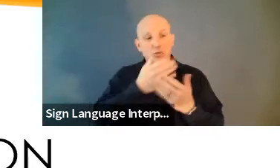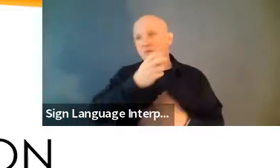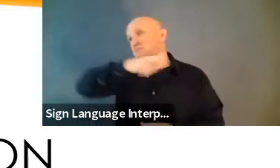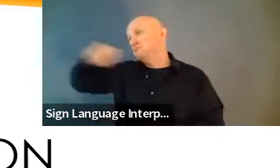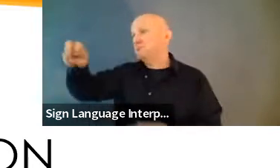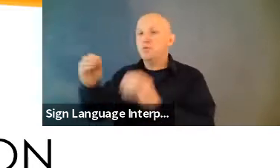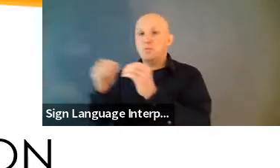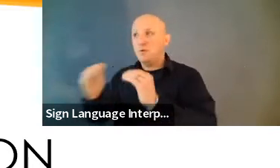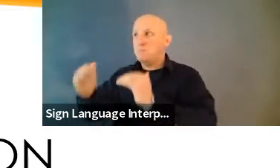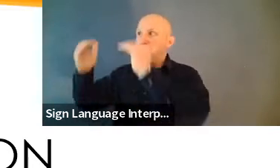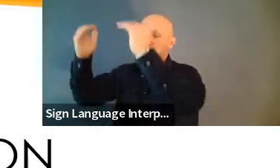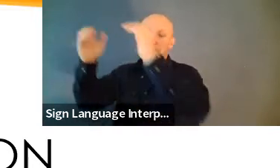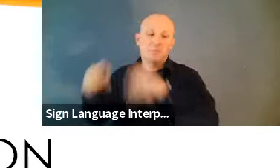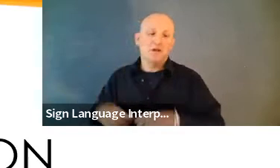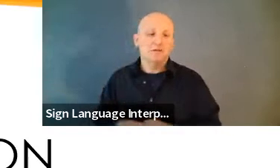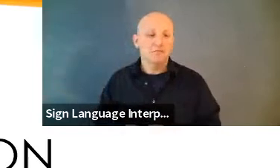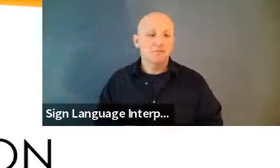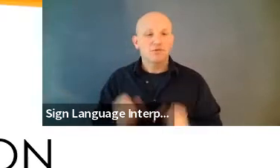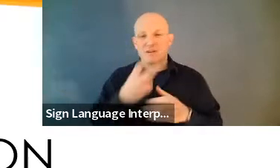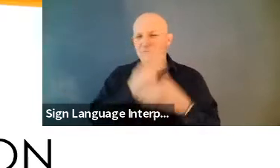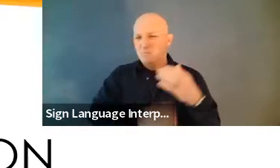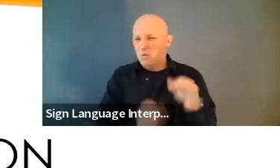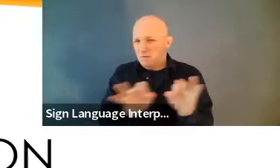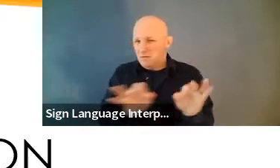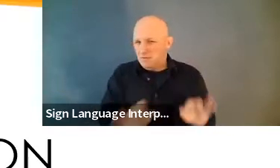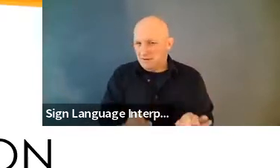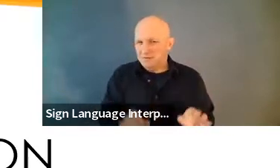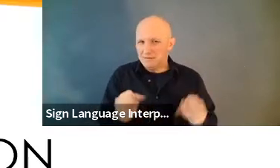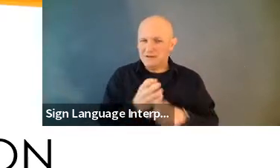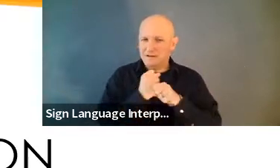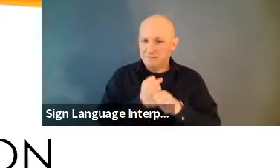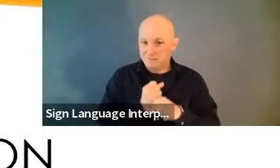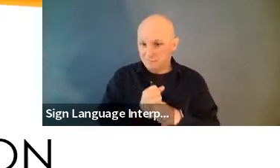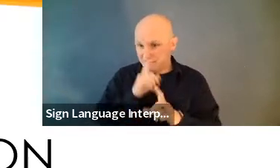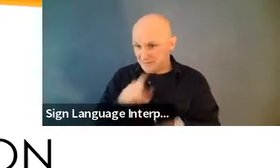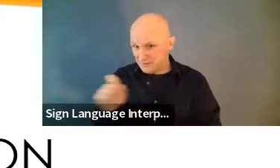definitely an option for them to get both degrees. Does that answer the question, Camille?